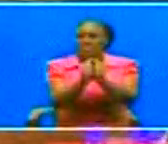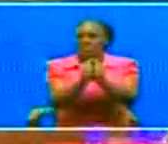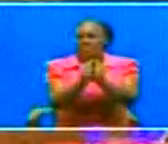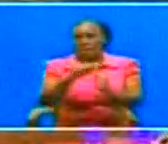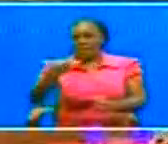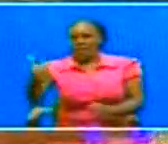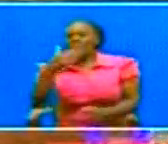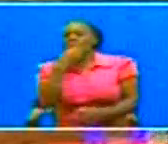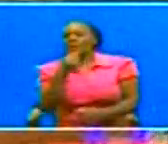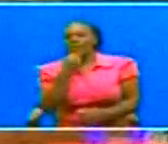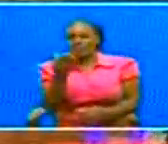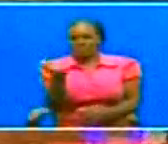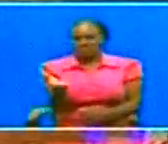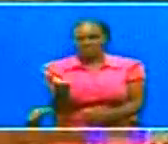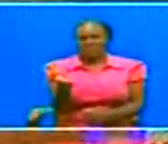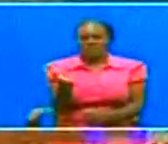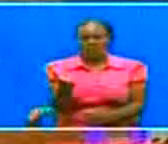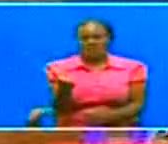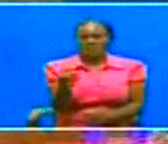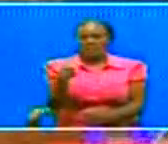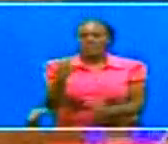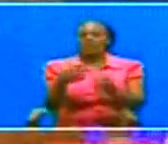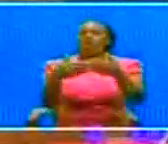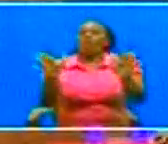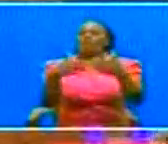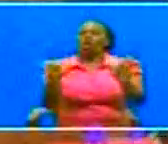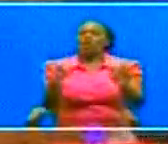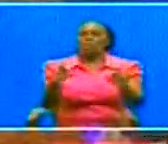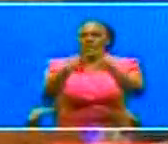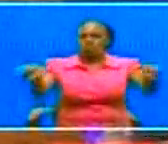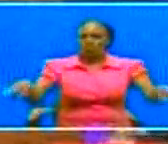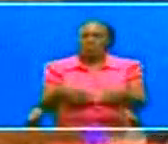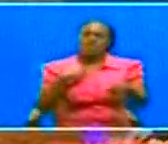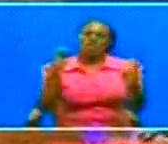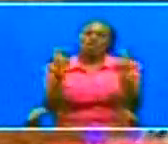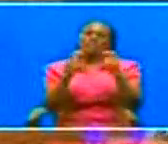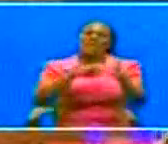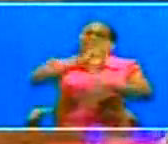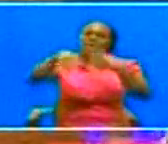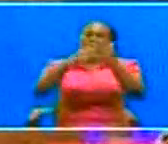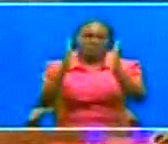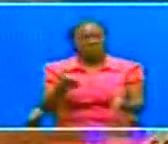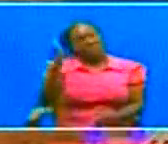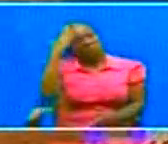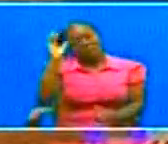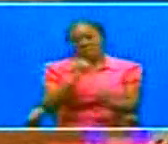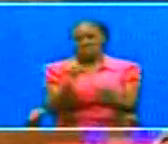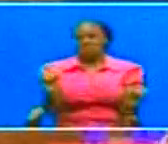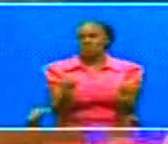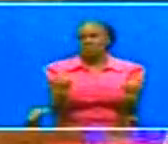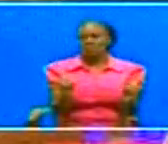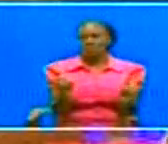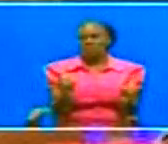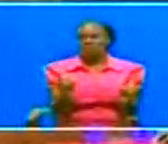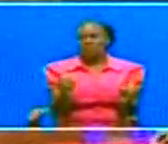Daniel Meacham. He's opening a film studio. I keep in touch with everybody, because you never know. Even the guys who try to sleep